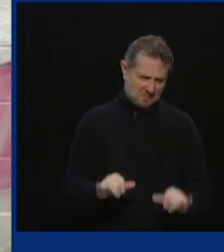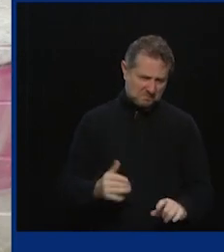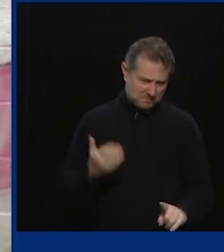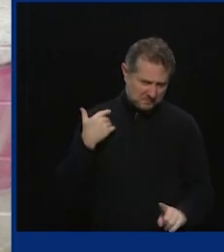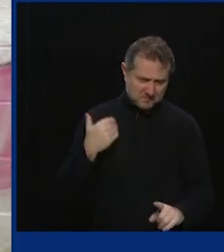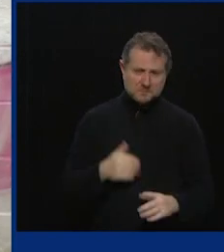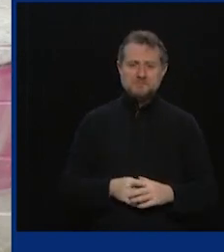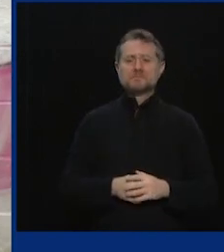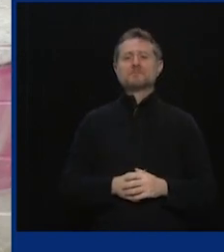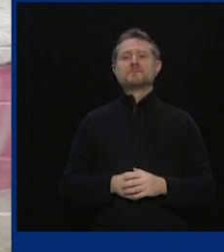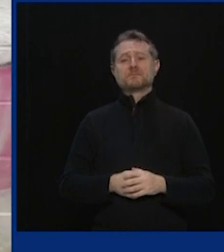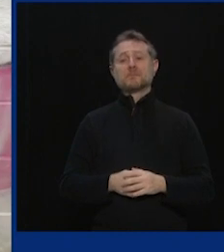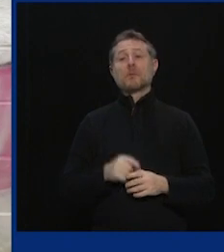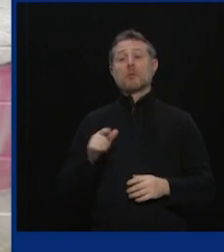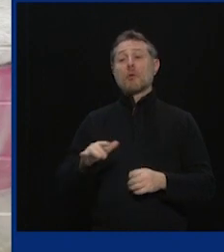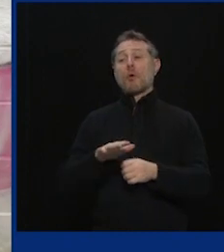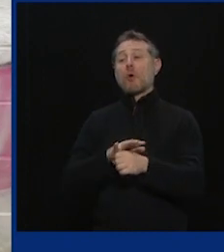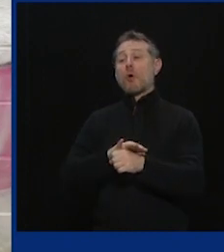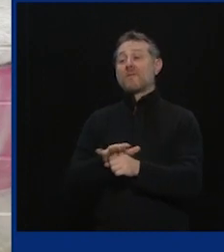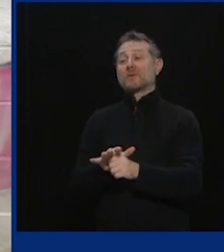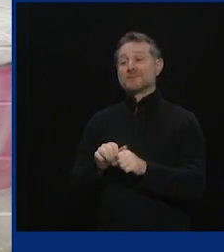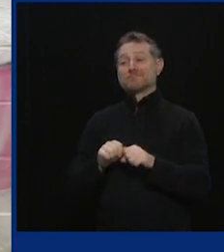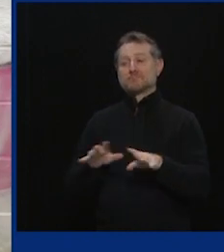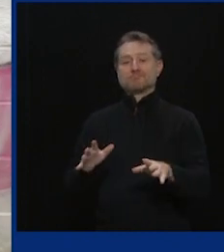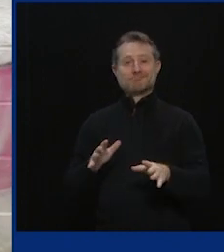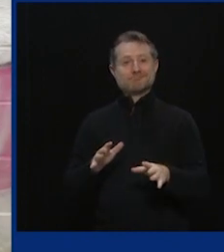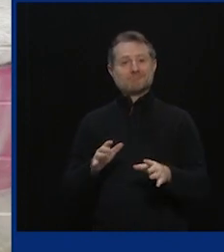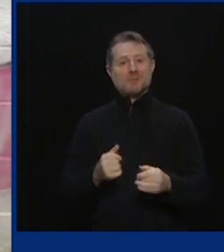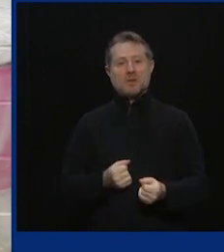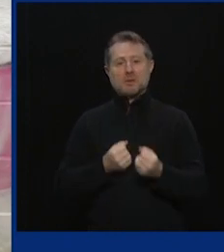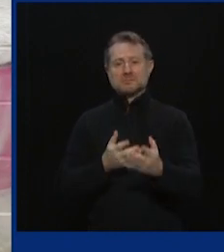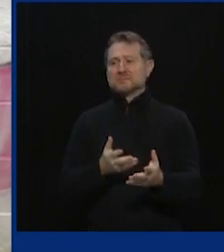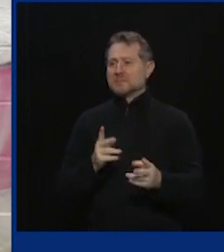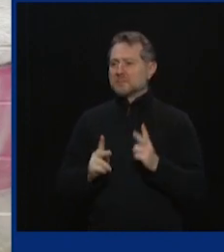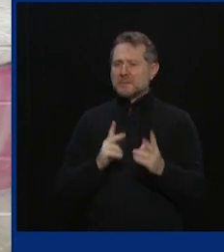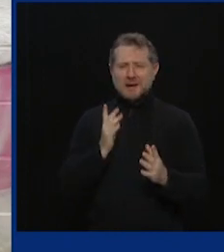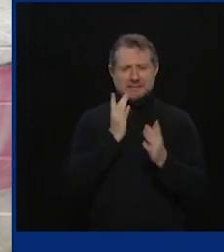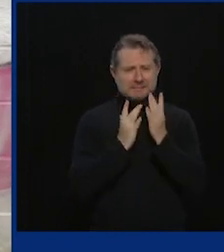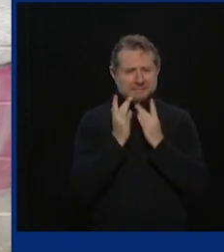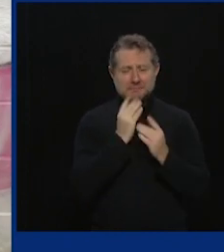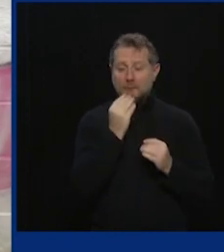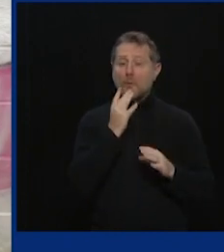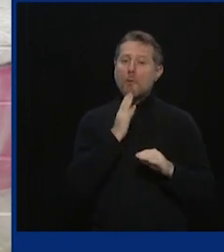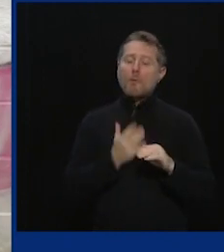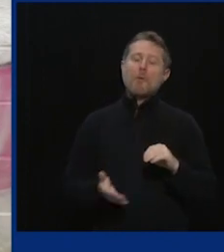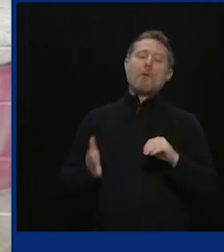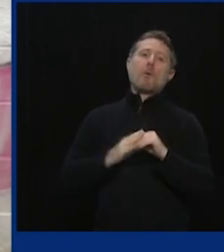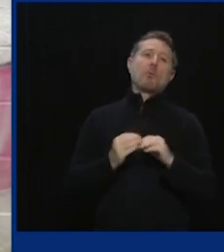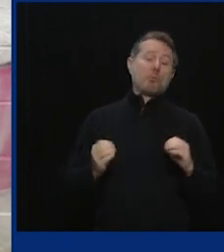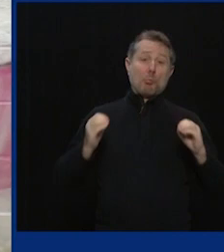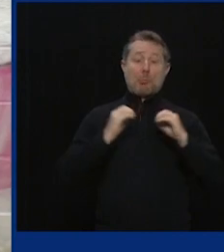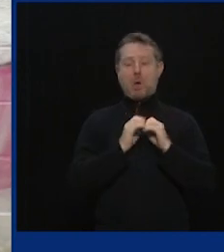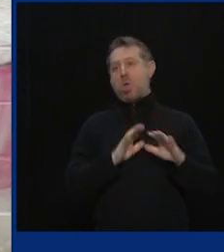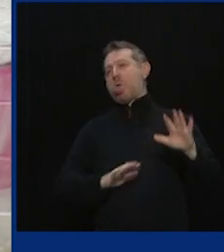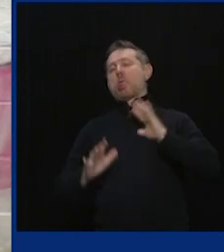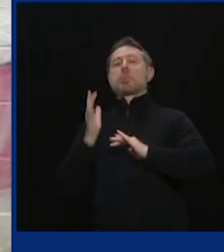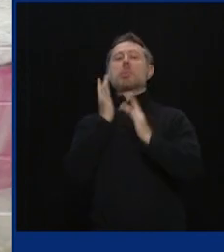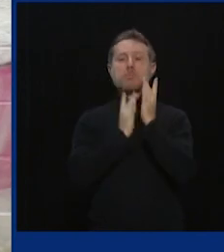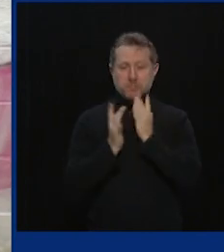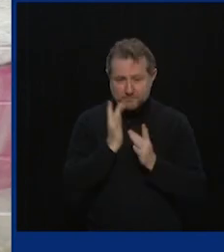COVID-19 made existing food insecurity exponentially more acute, and New York has been